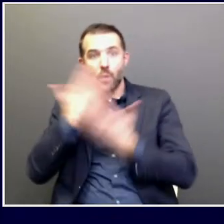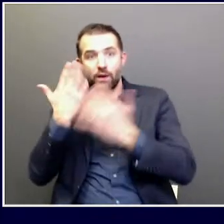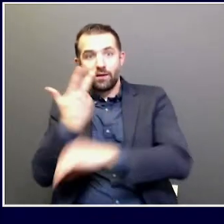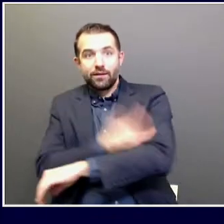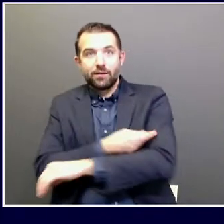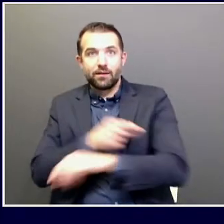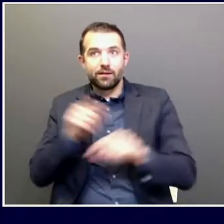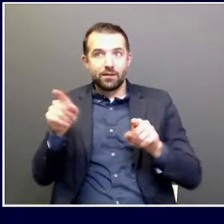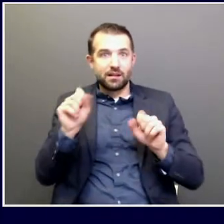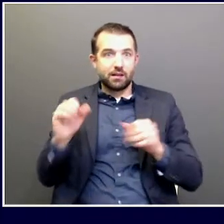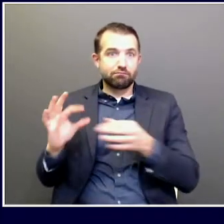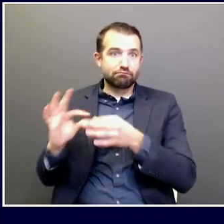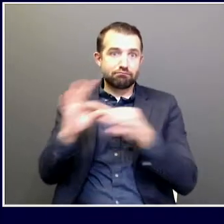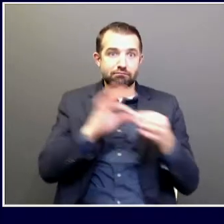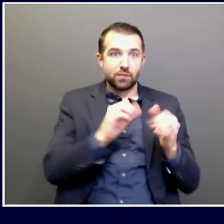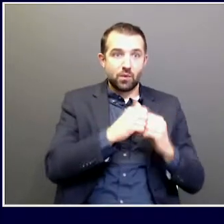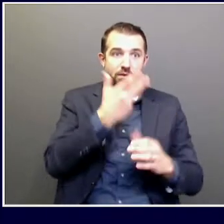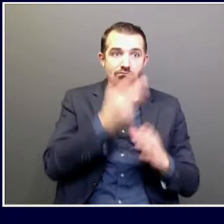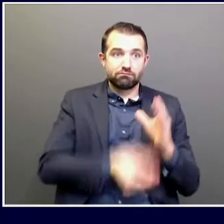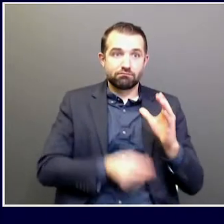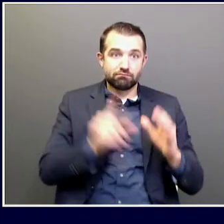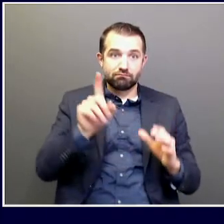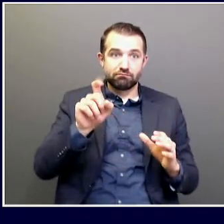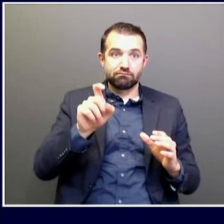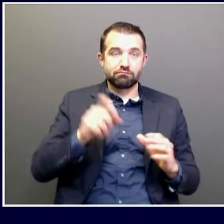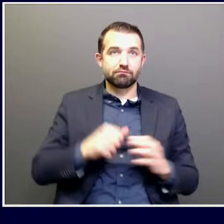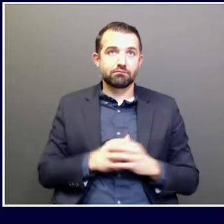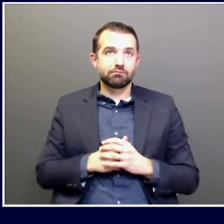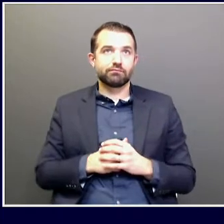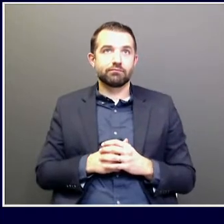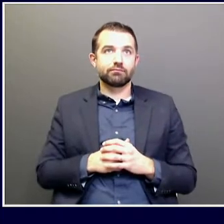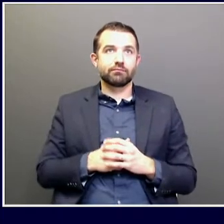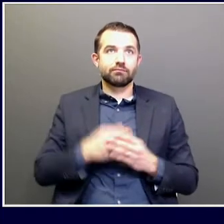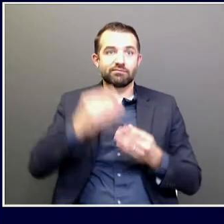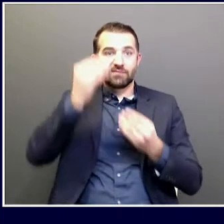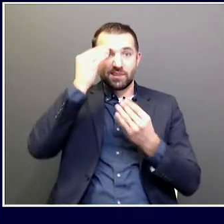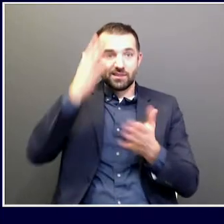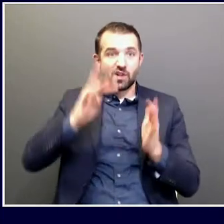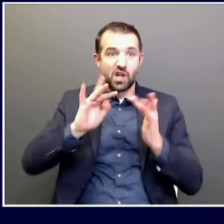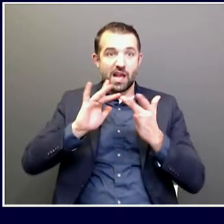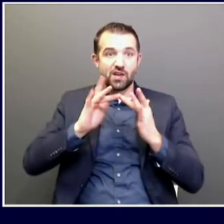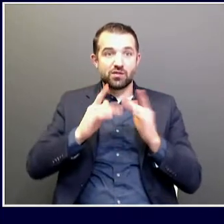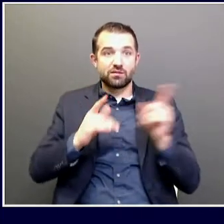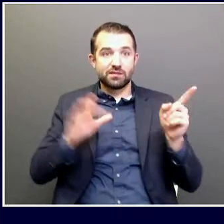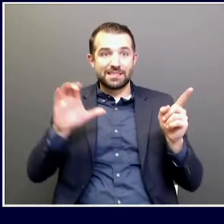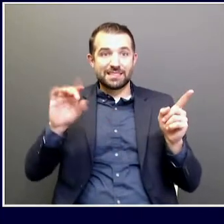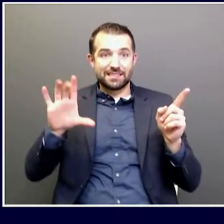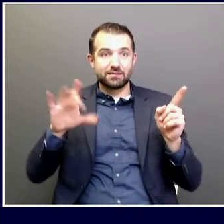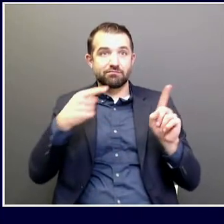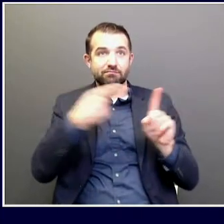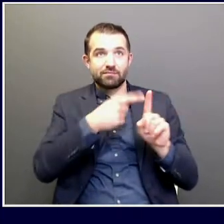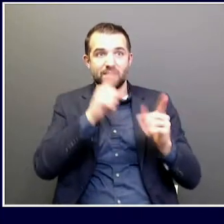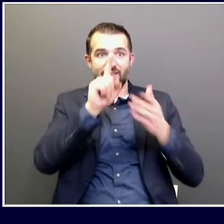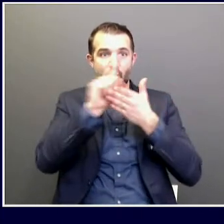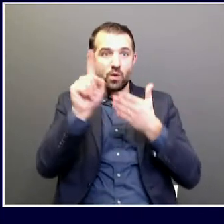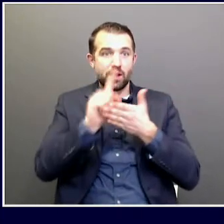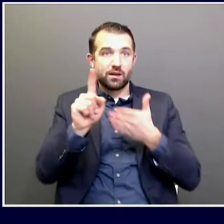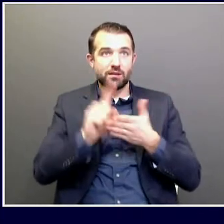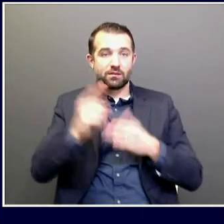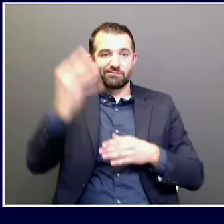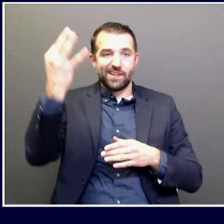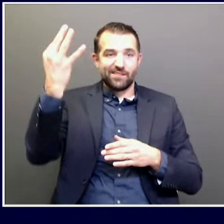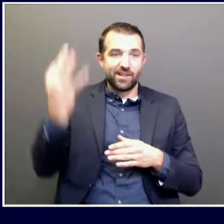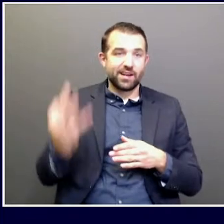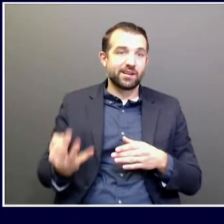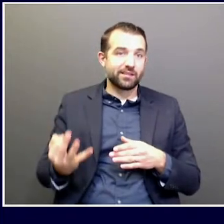CDC website does every week on Fridays post exactly those data on the number of cases who